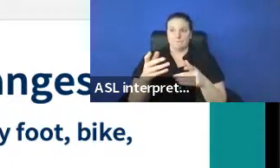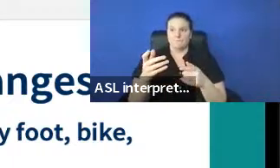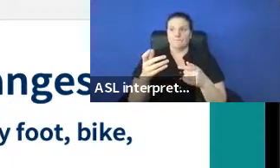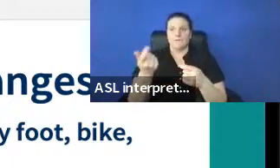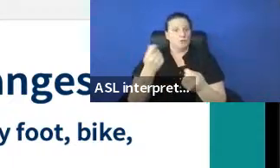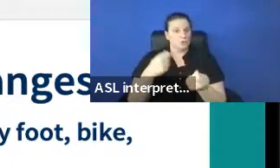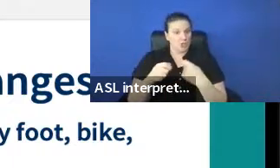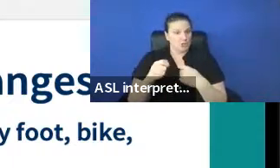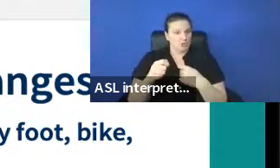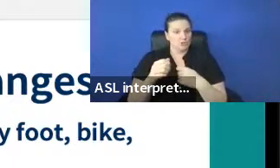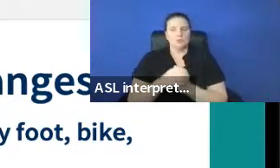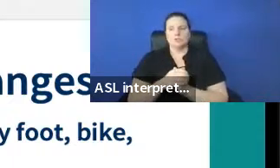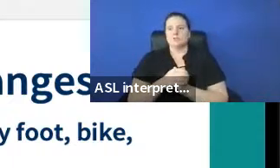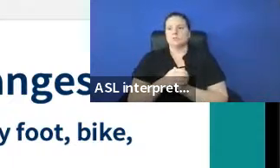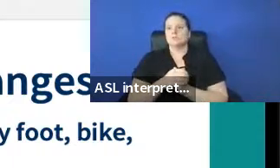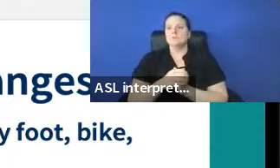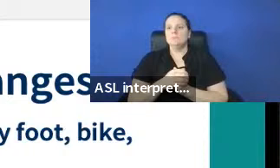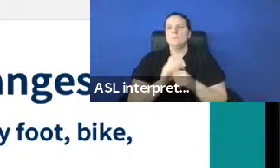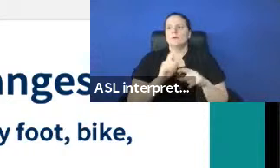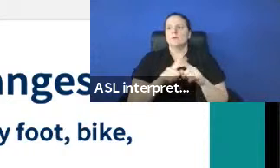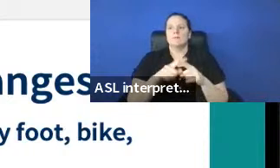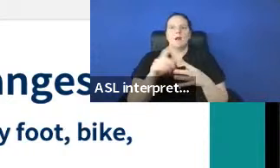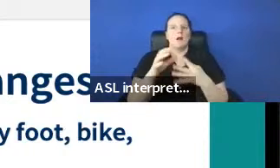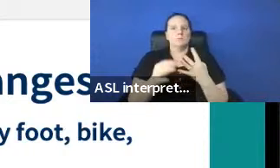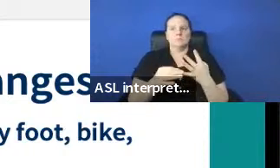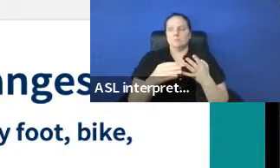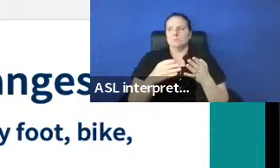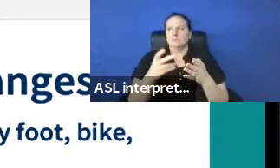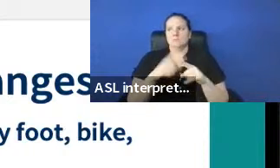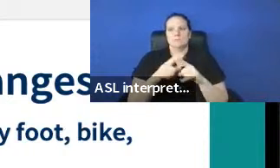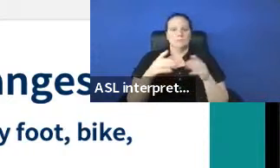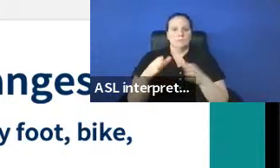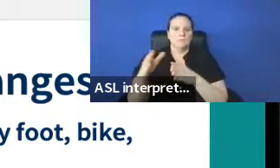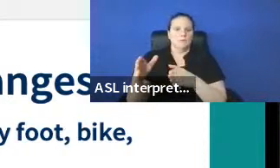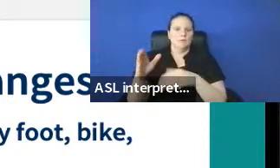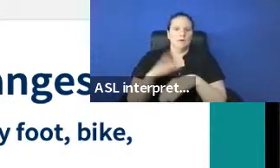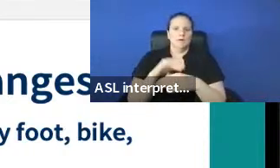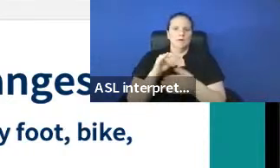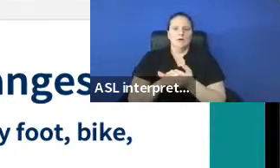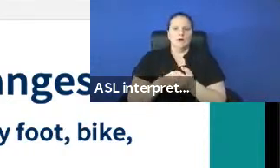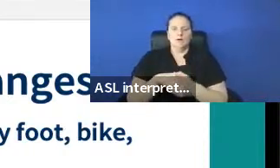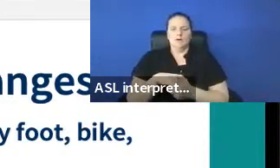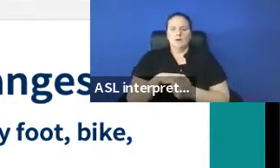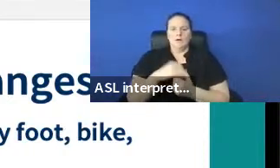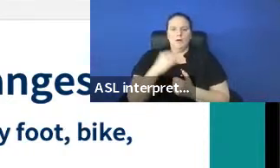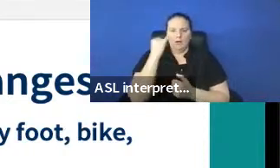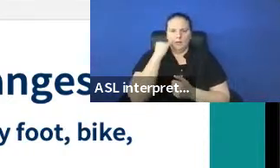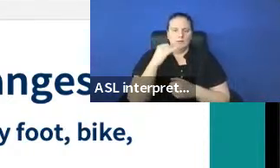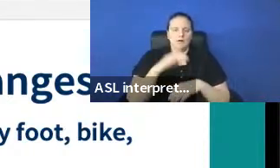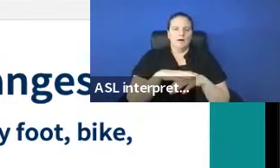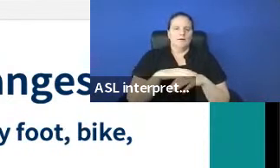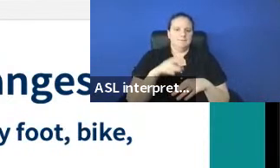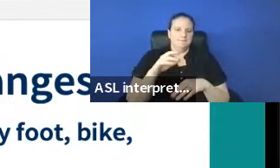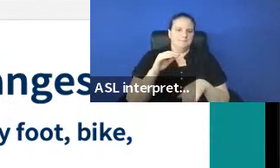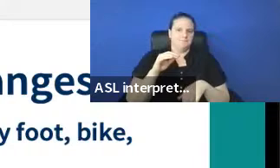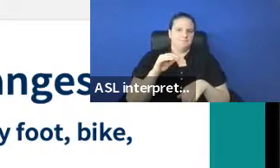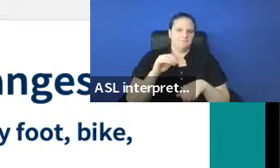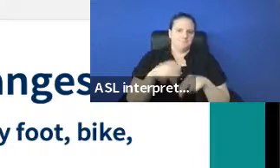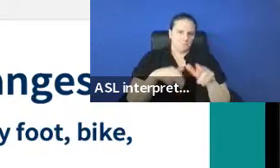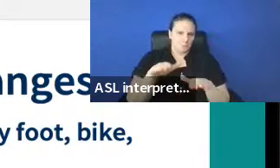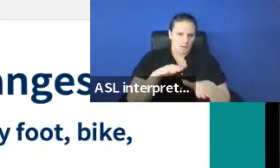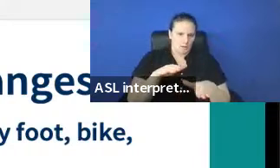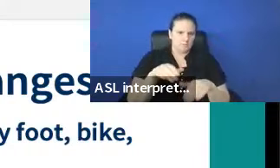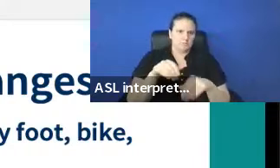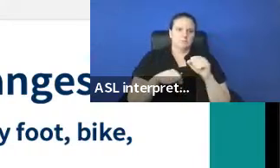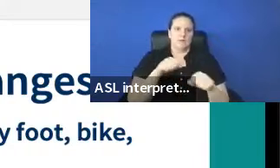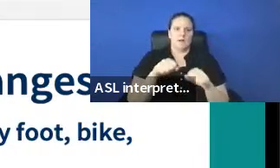that consider different ways to access Hayden Island, whether that be by walk, bike, or roll, transit, and